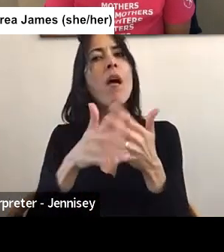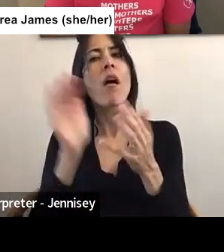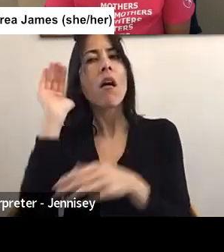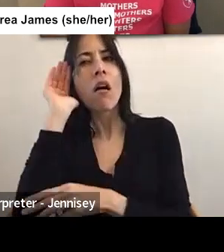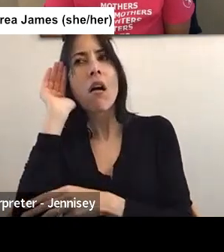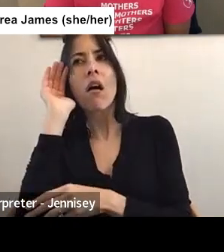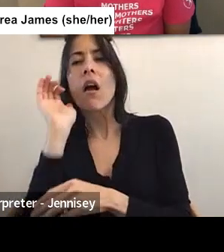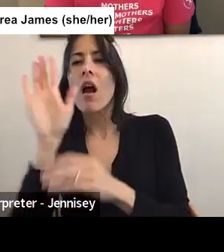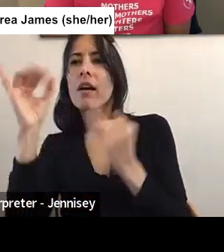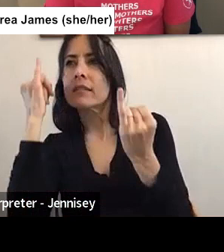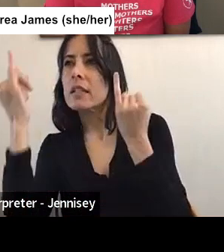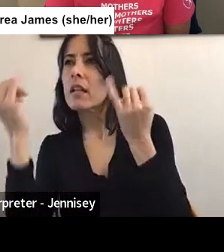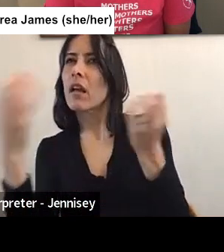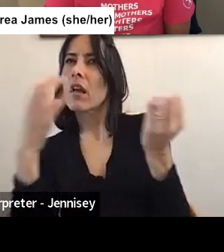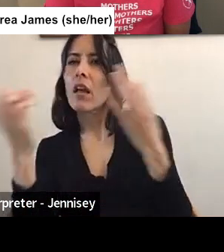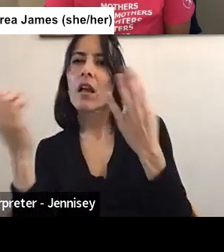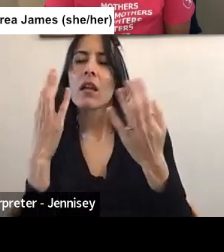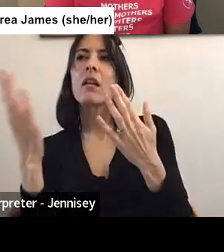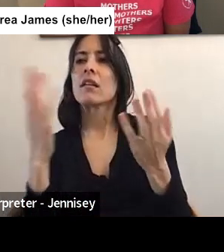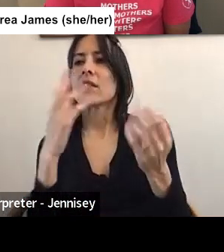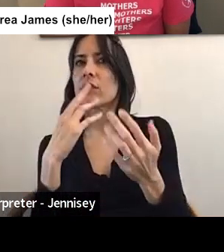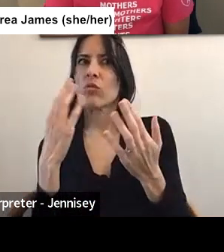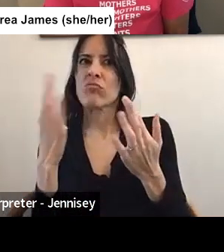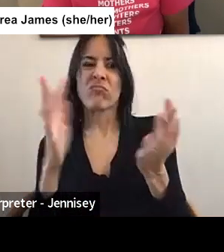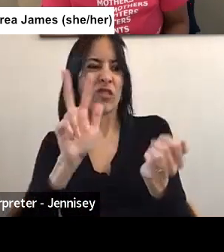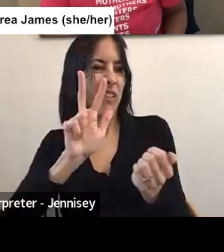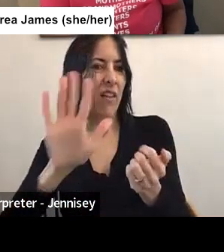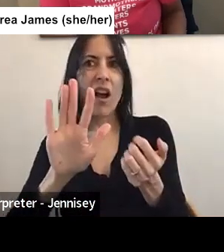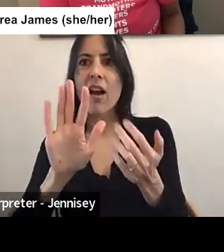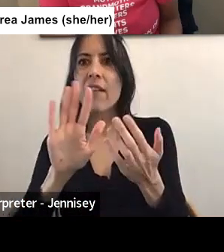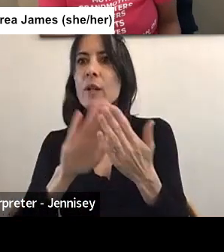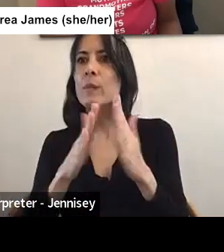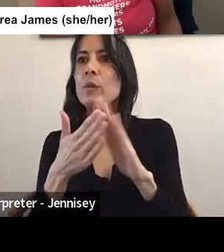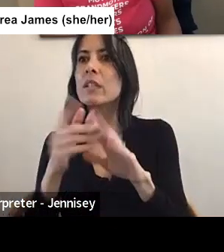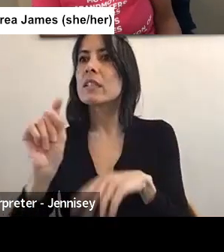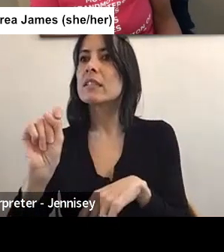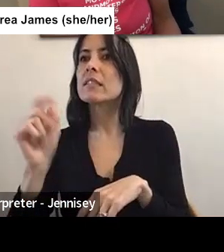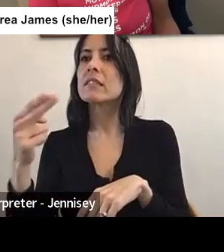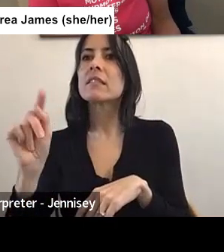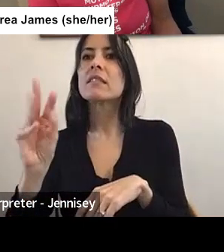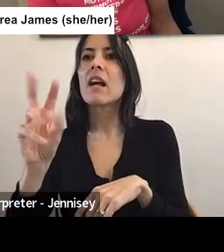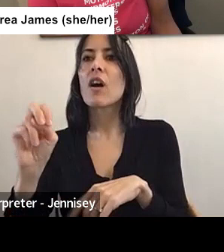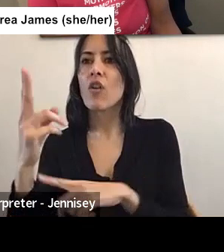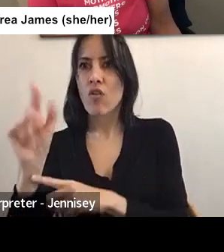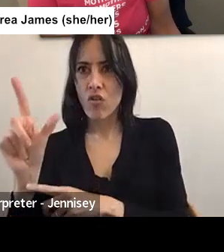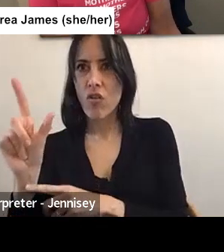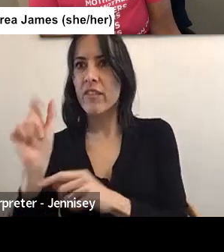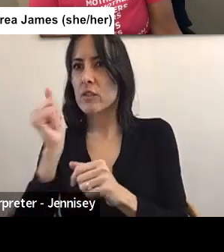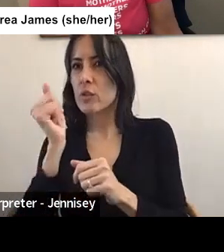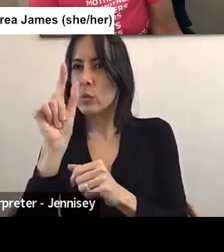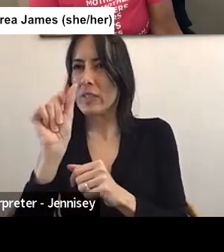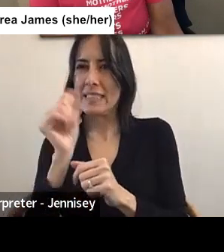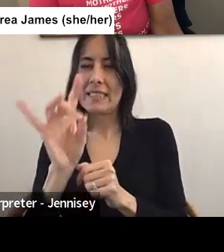did a 35 community town hall on the same day in July of 2018, and then dumped all that